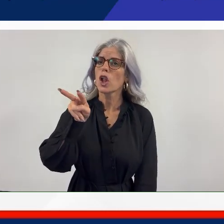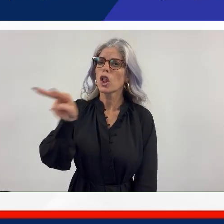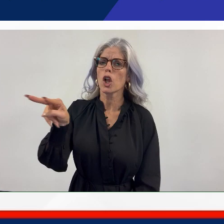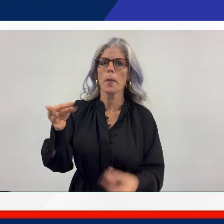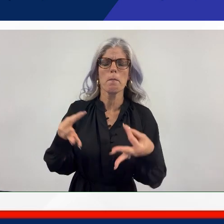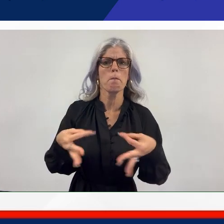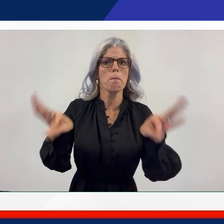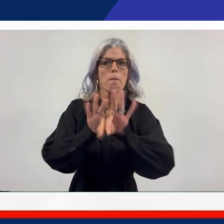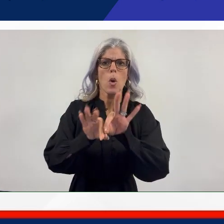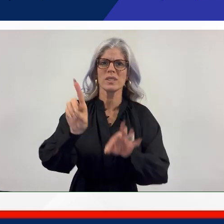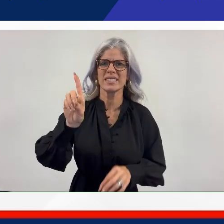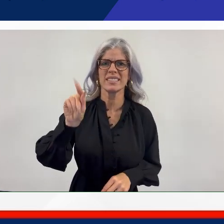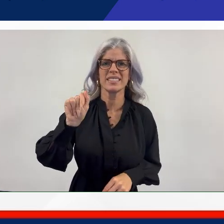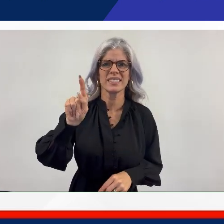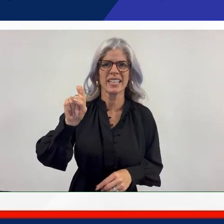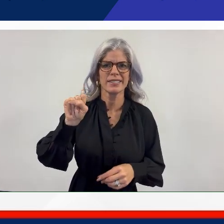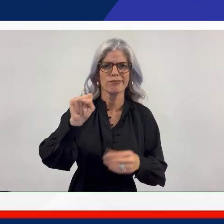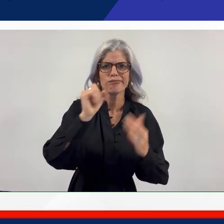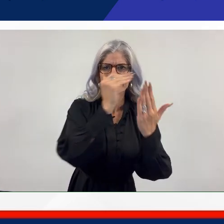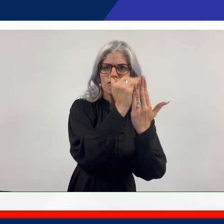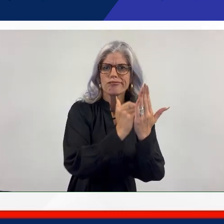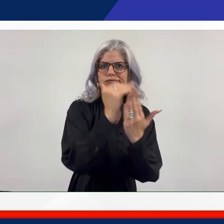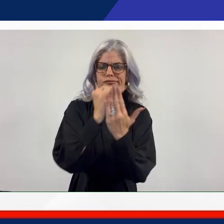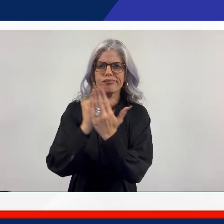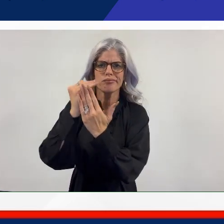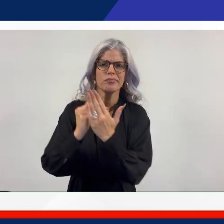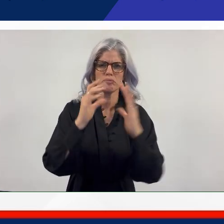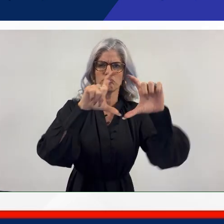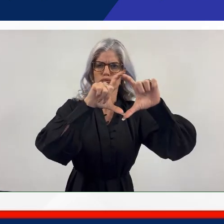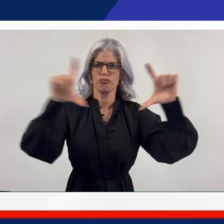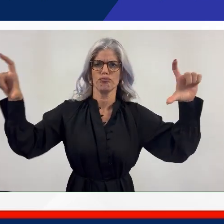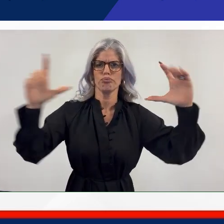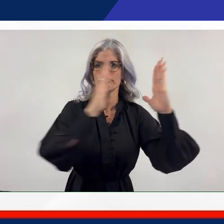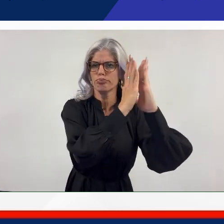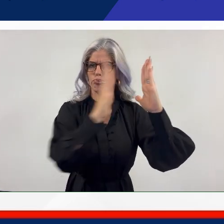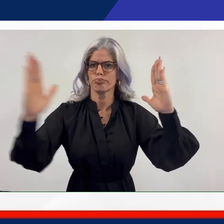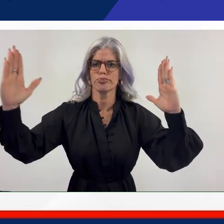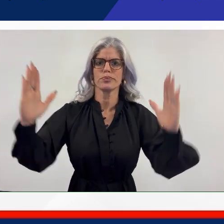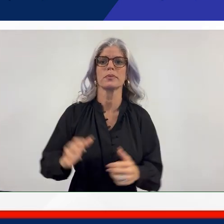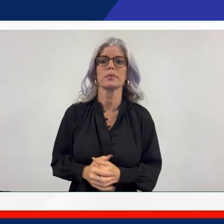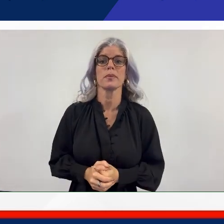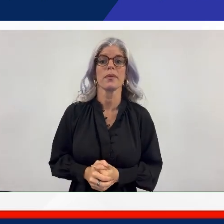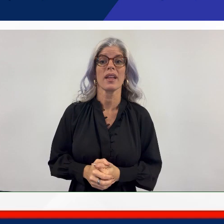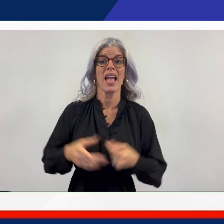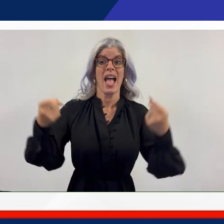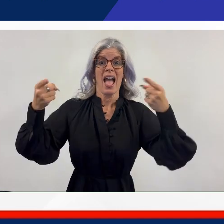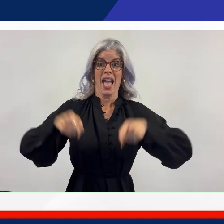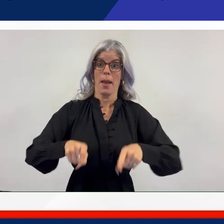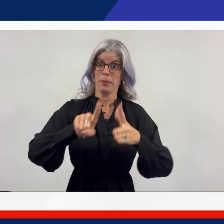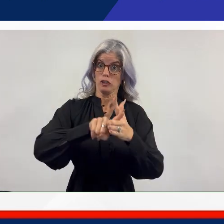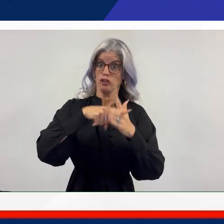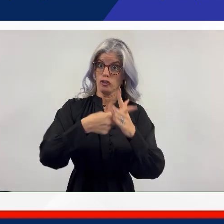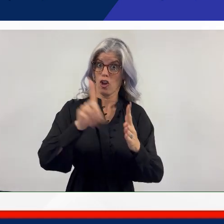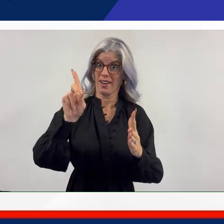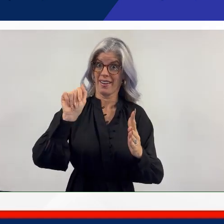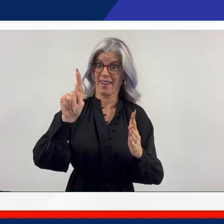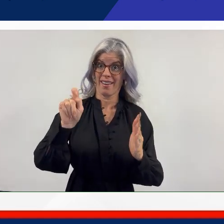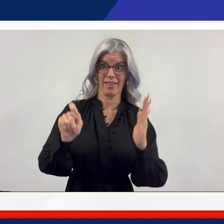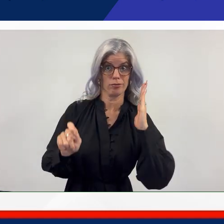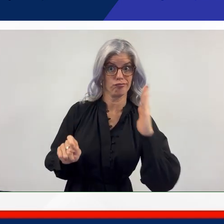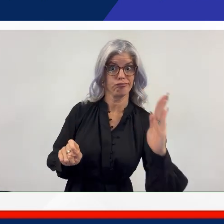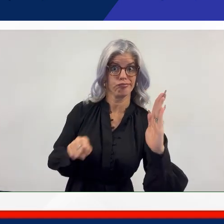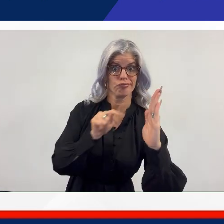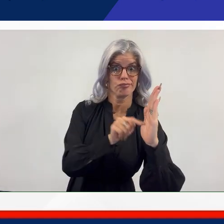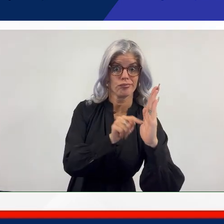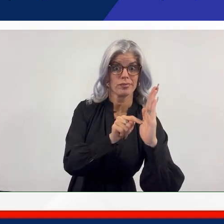Let's go over some important dates. The incident start date. This date is the benchmark for work performance for the federal cost share. The federal